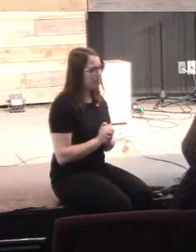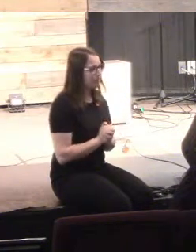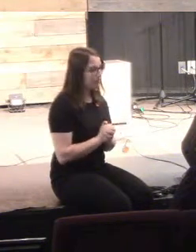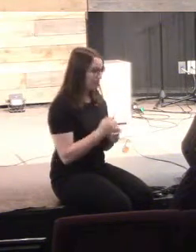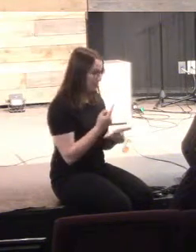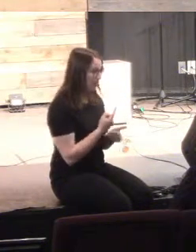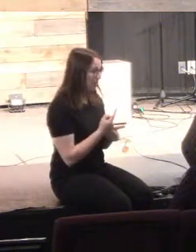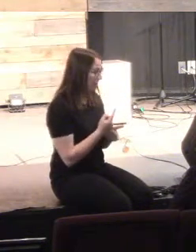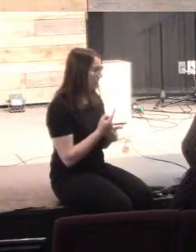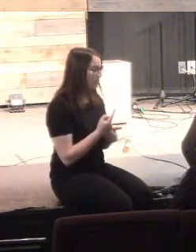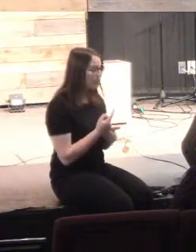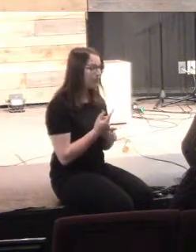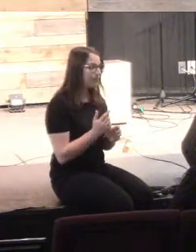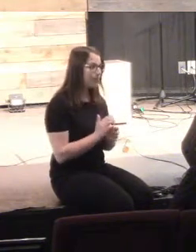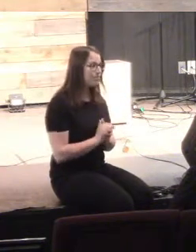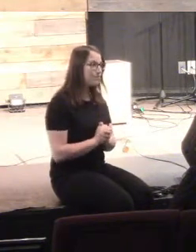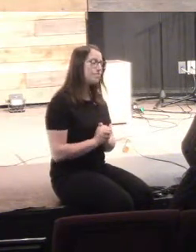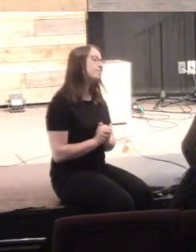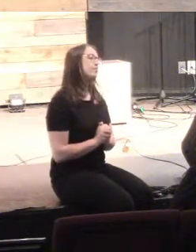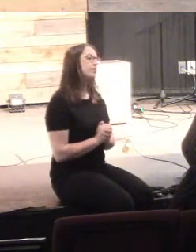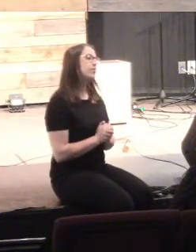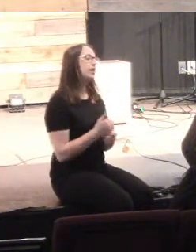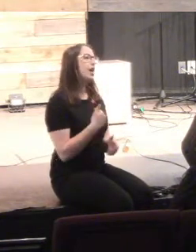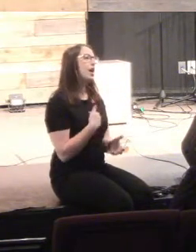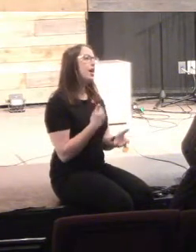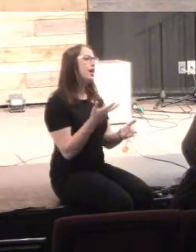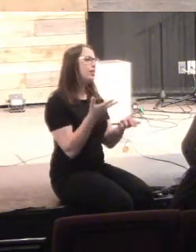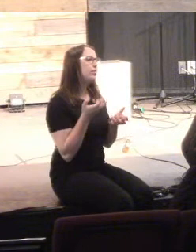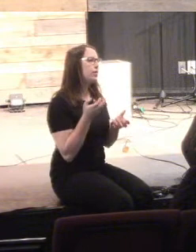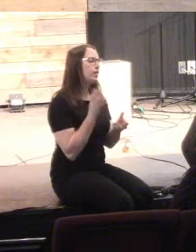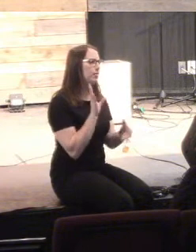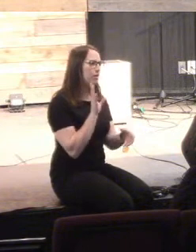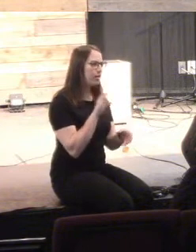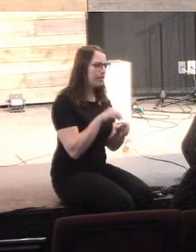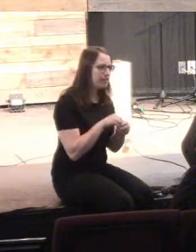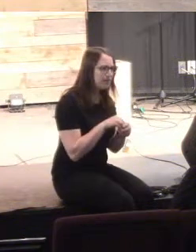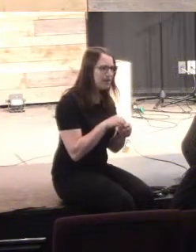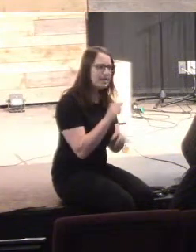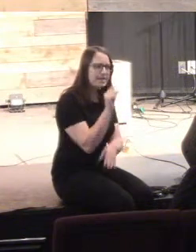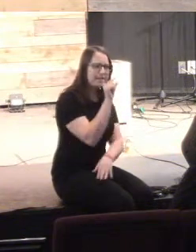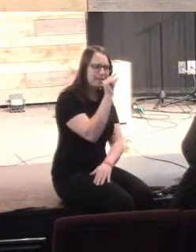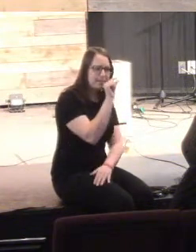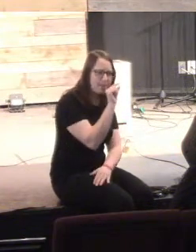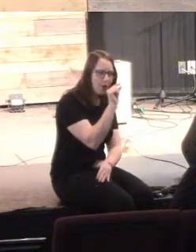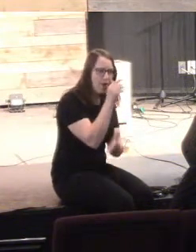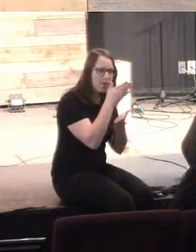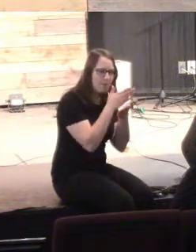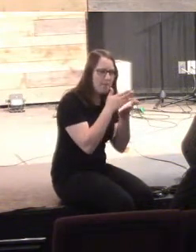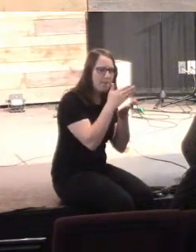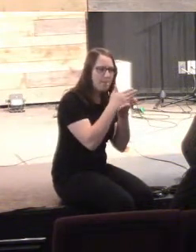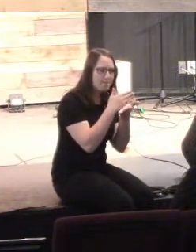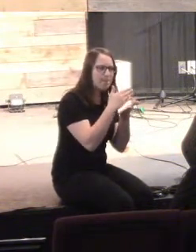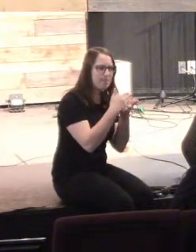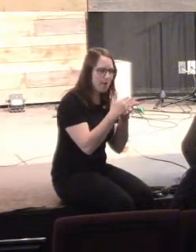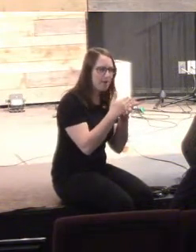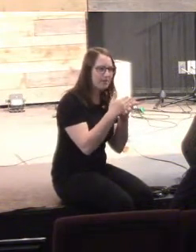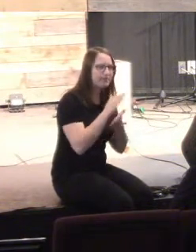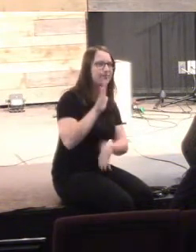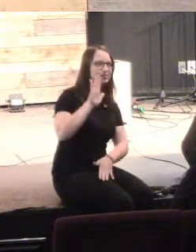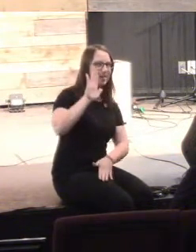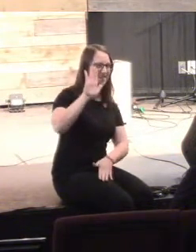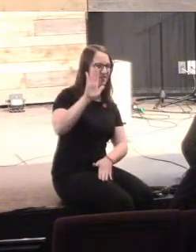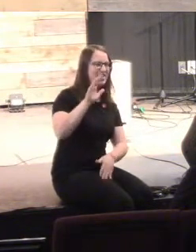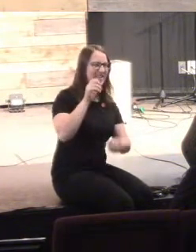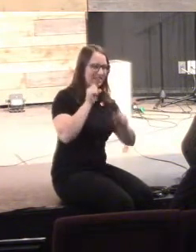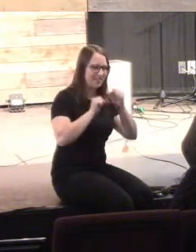Or I would like to participate in a very small fraction of what